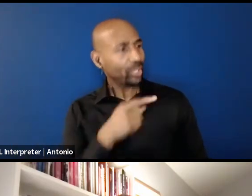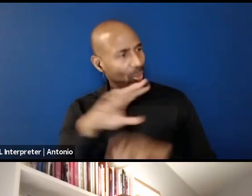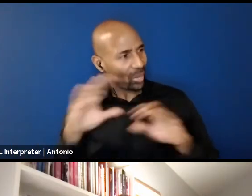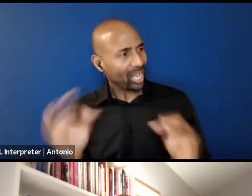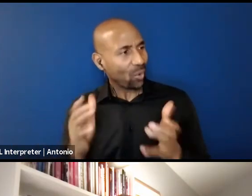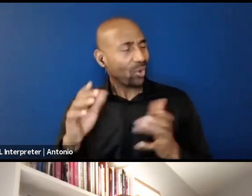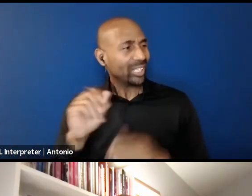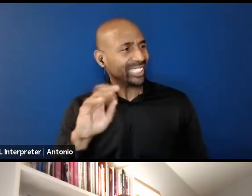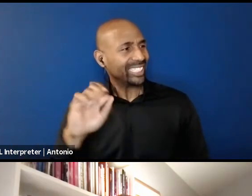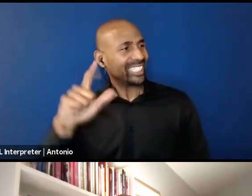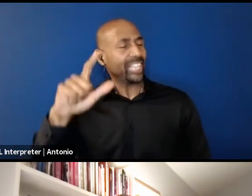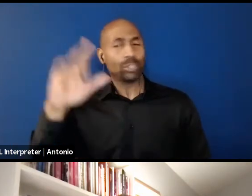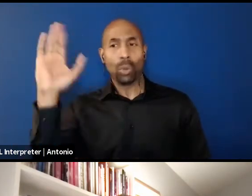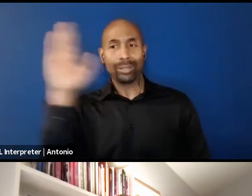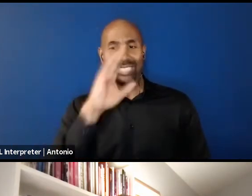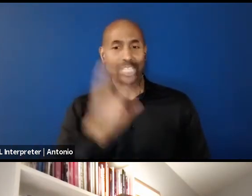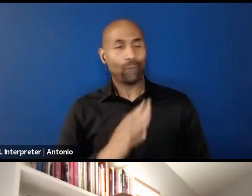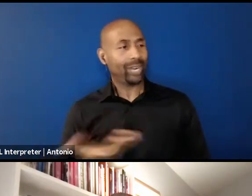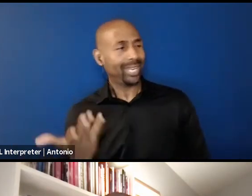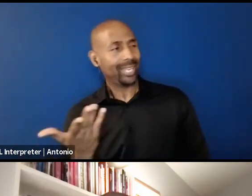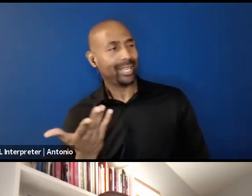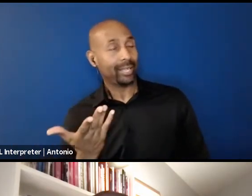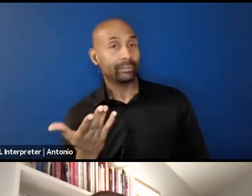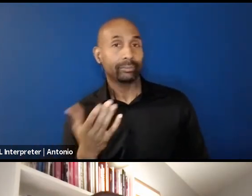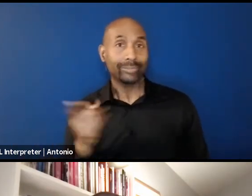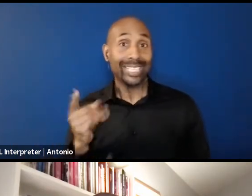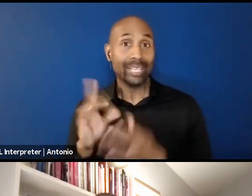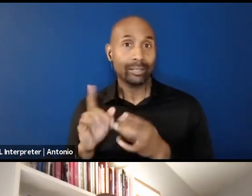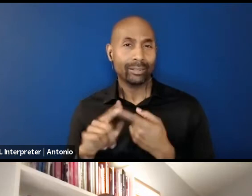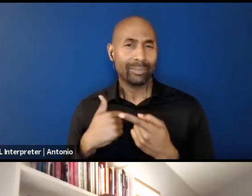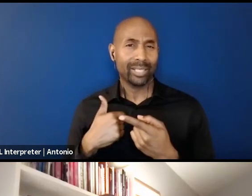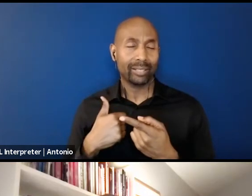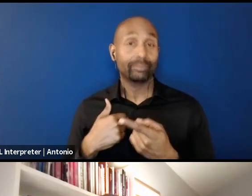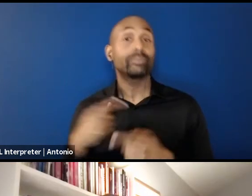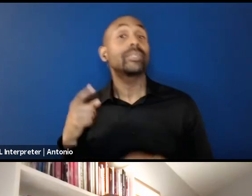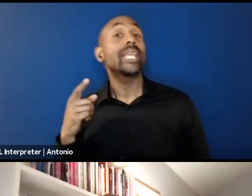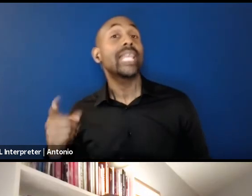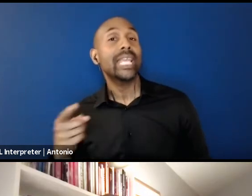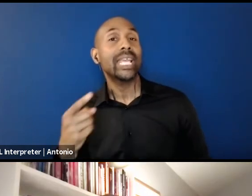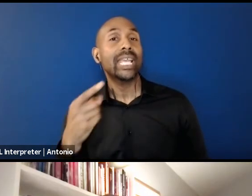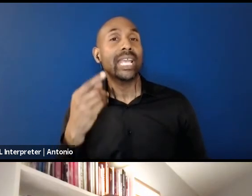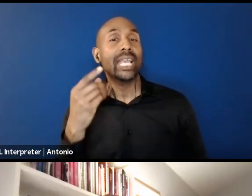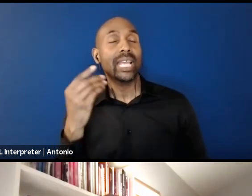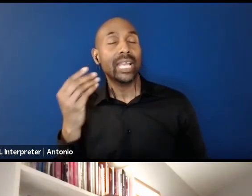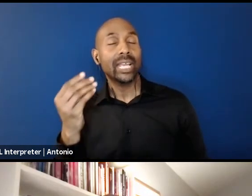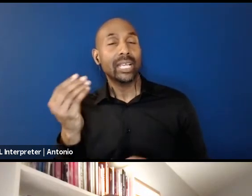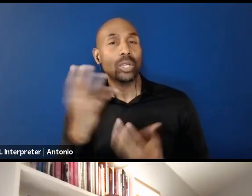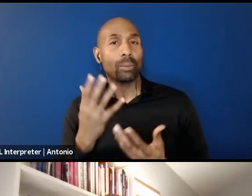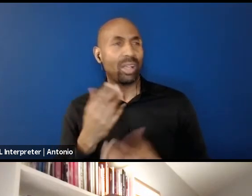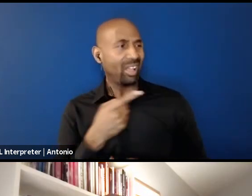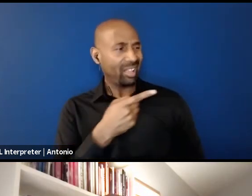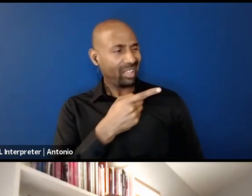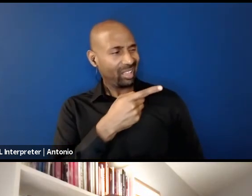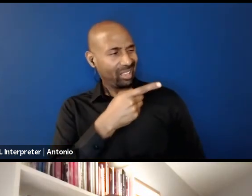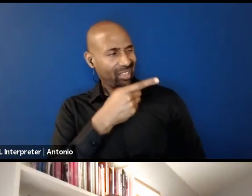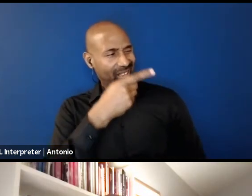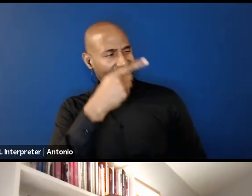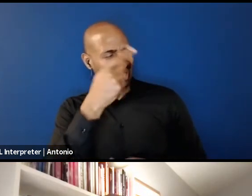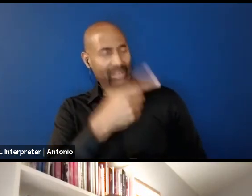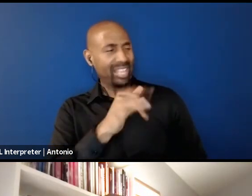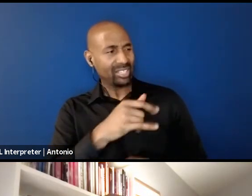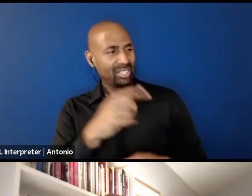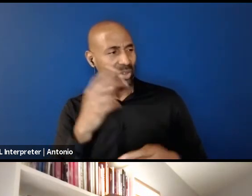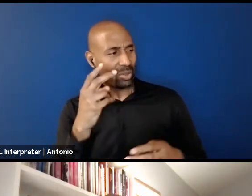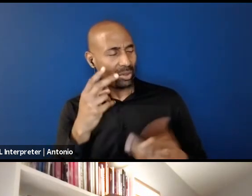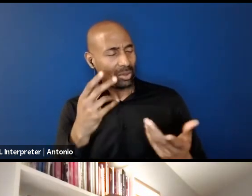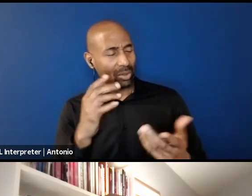sexual schizophrenia. And and then he let me know about the worst damnation. The worst thing that I was doing,